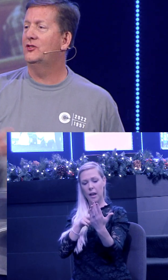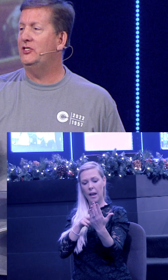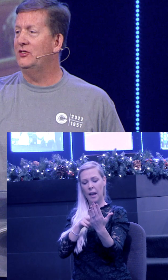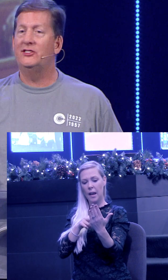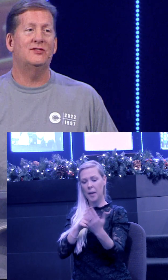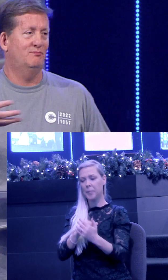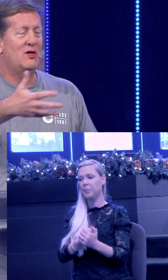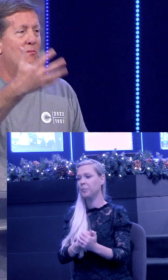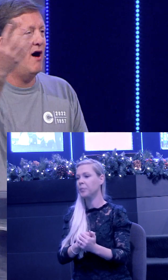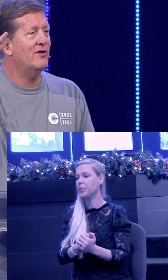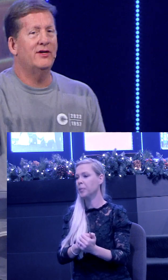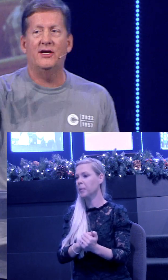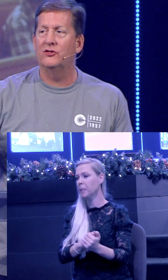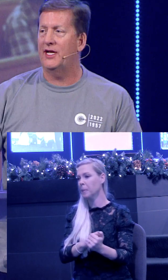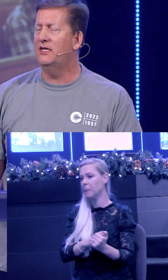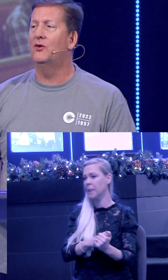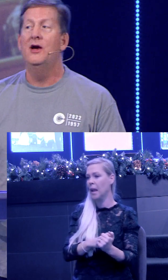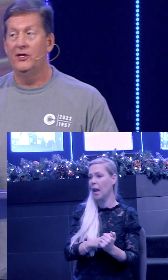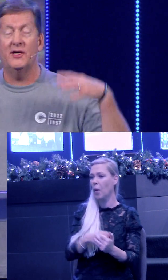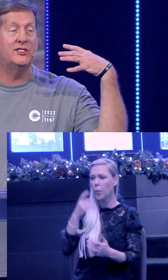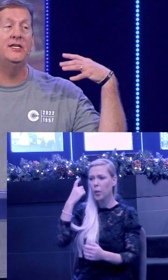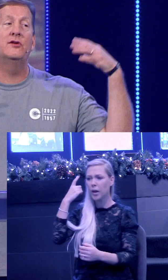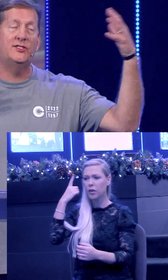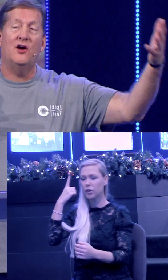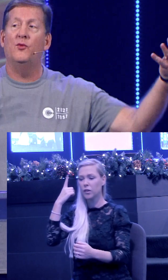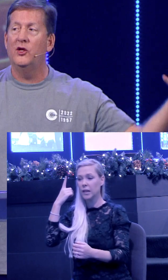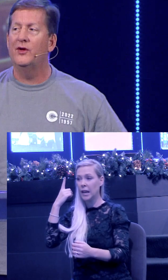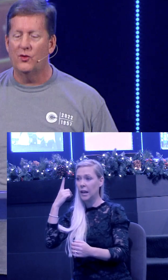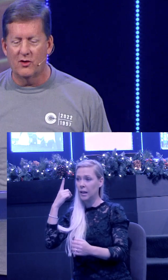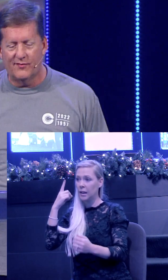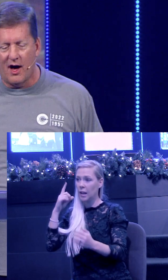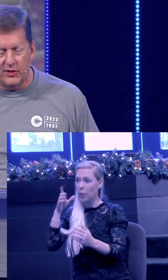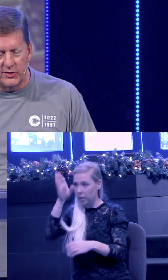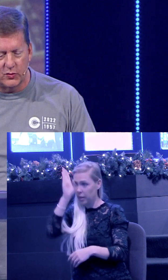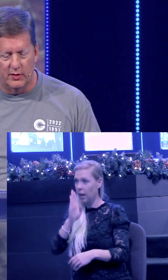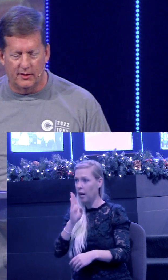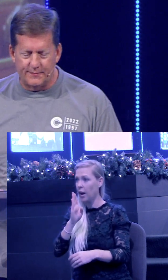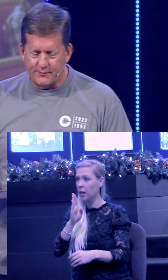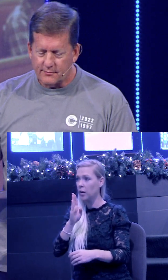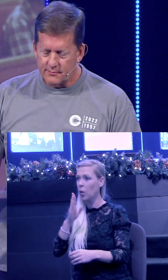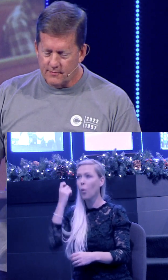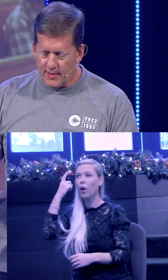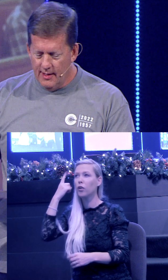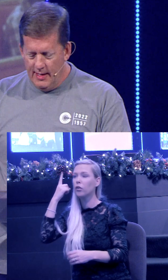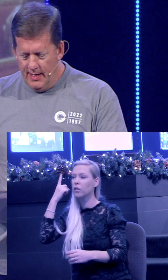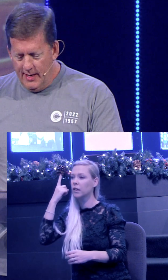a translation that's, you know, modern and understandable, you're going to see yourself when you read the Word of God. You just will.